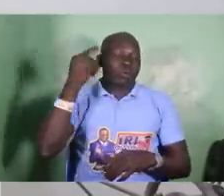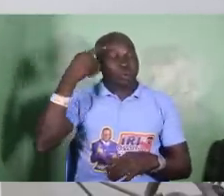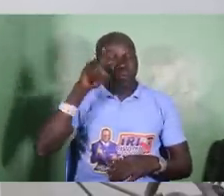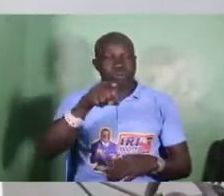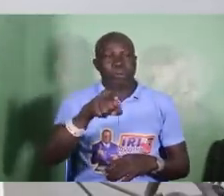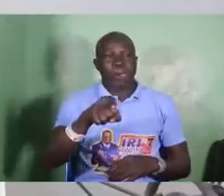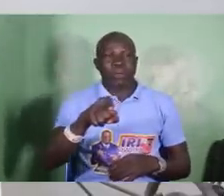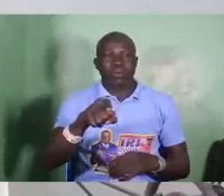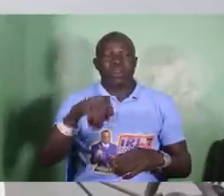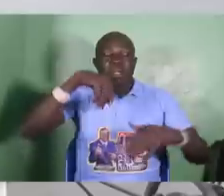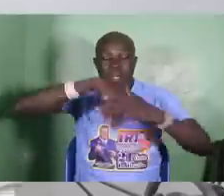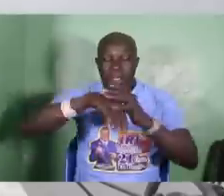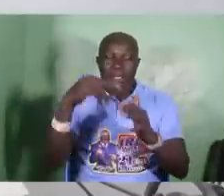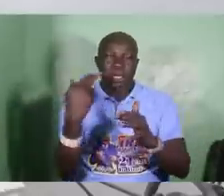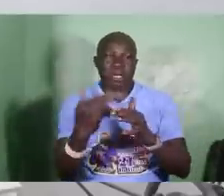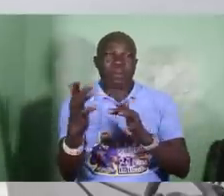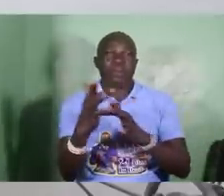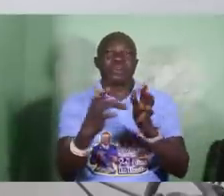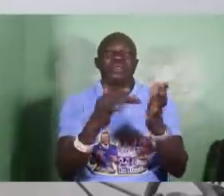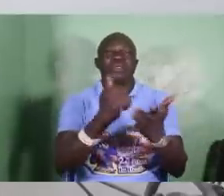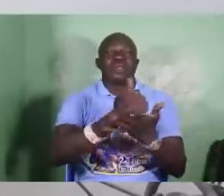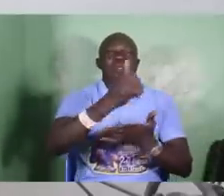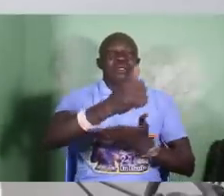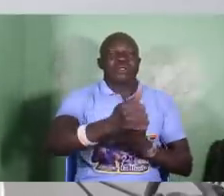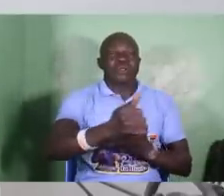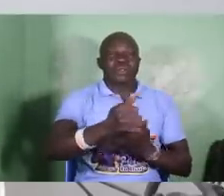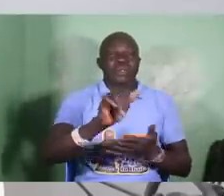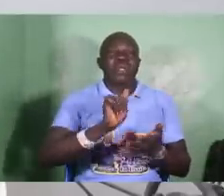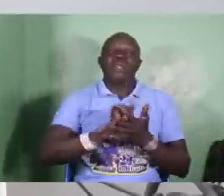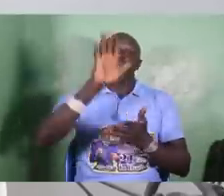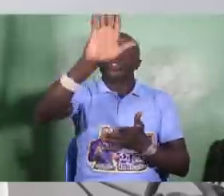it turns to a fertile land. In the name of Jesus, your